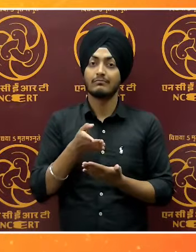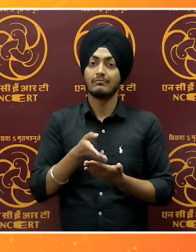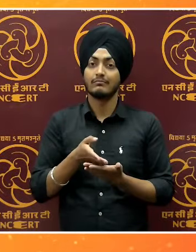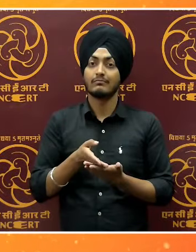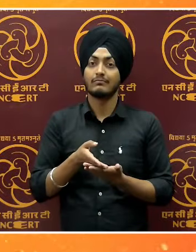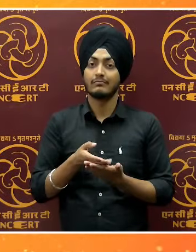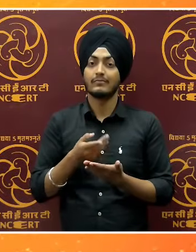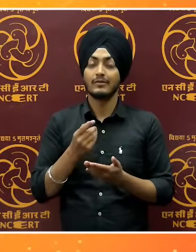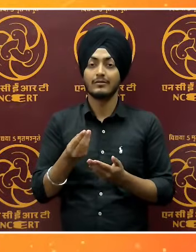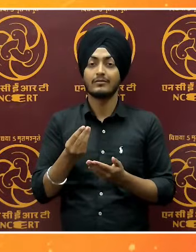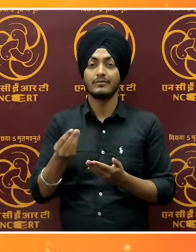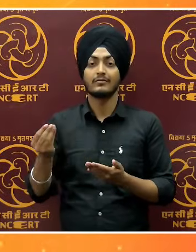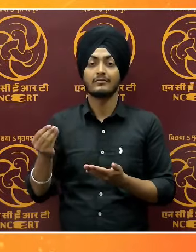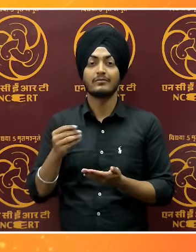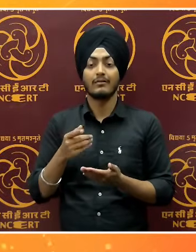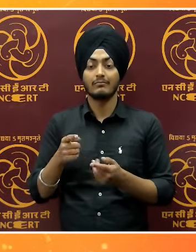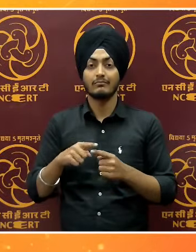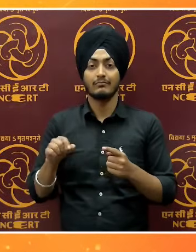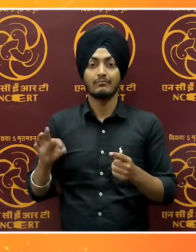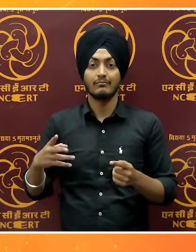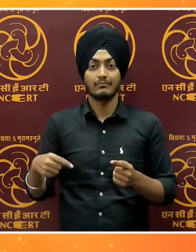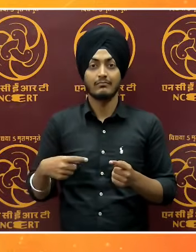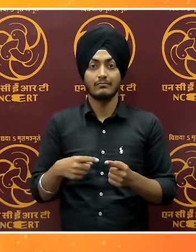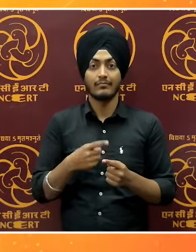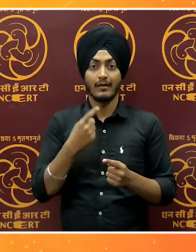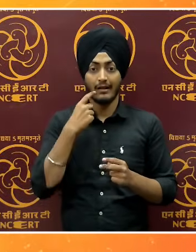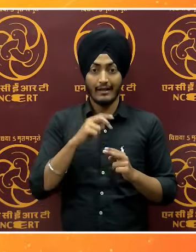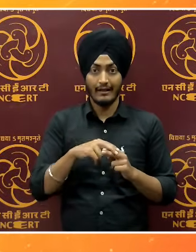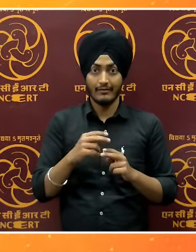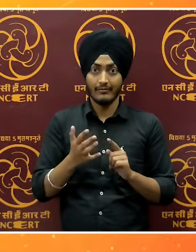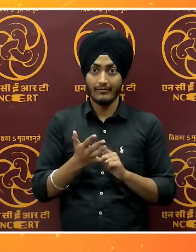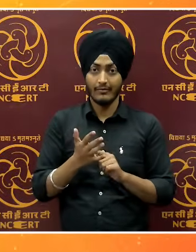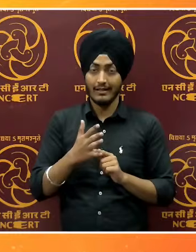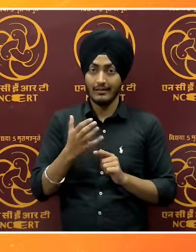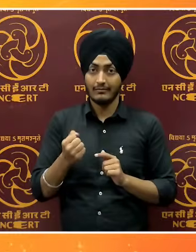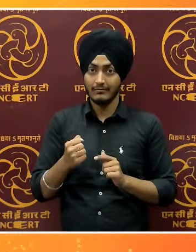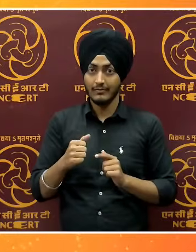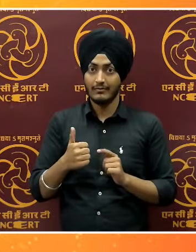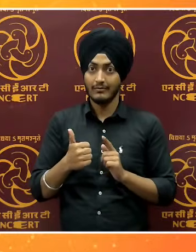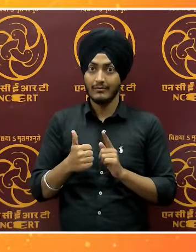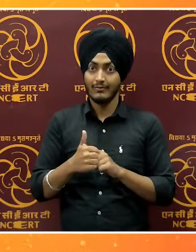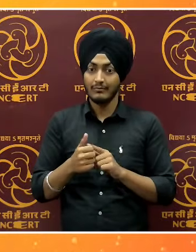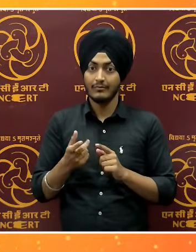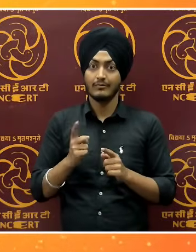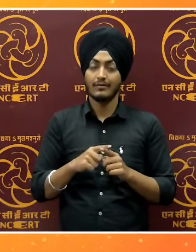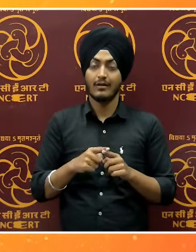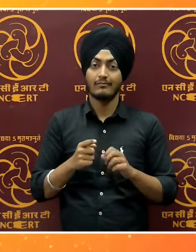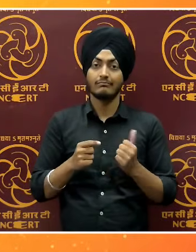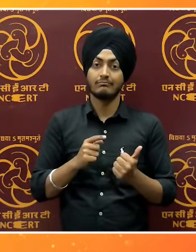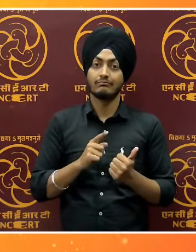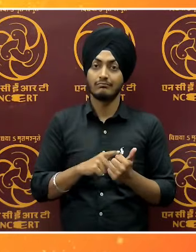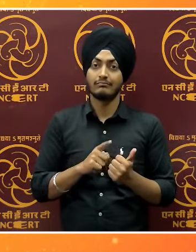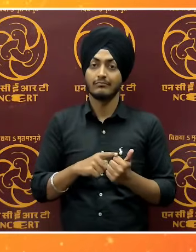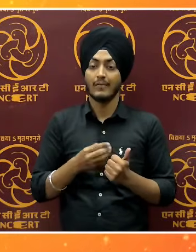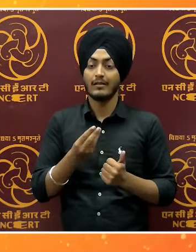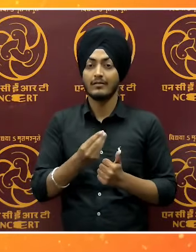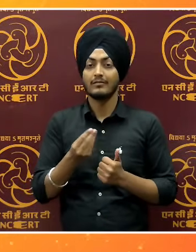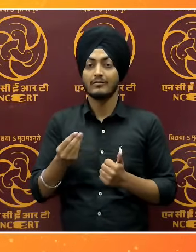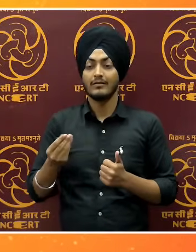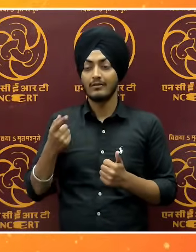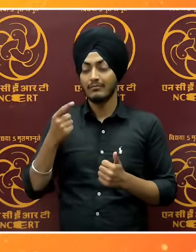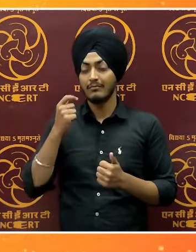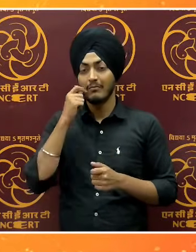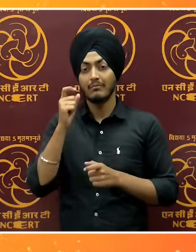in some circuits. That is Fleming right hand rule and Fleming left hand rule. Some of the students may